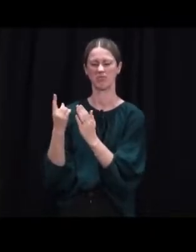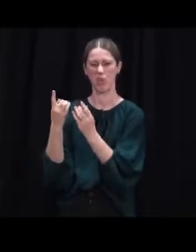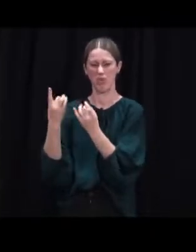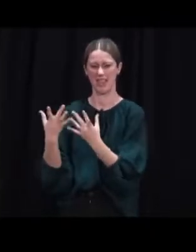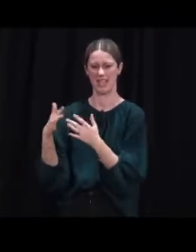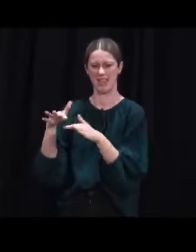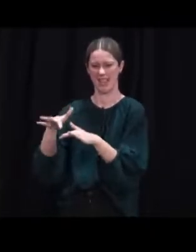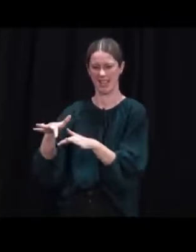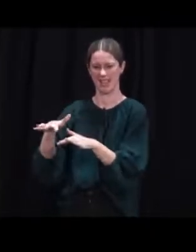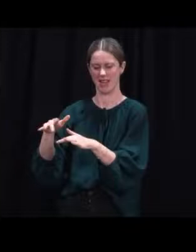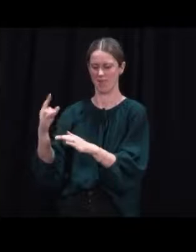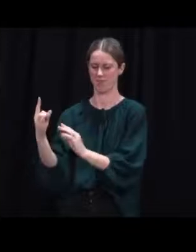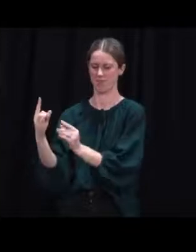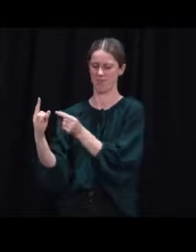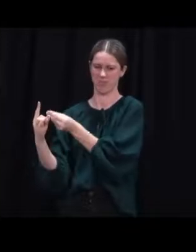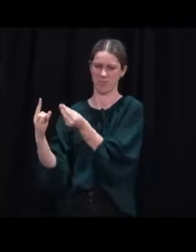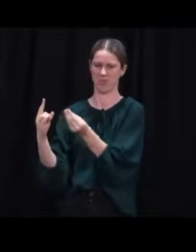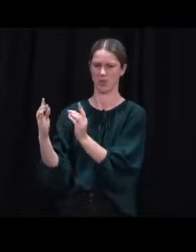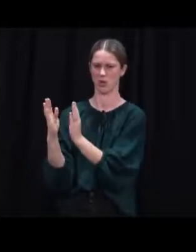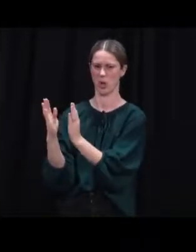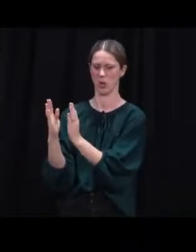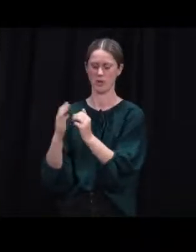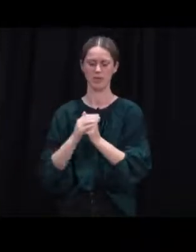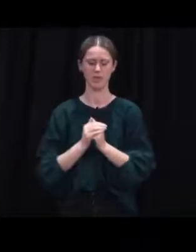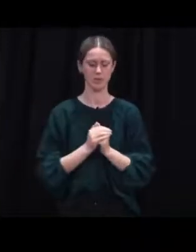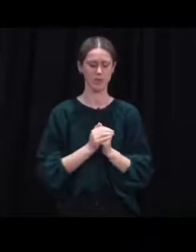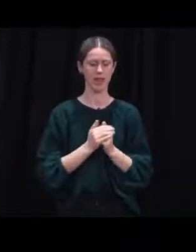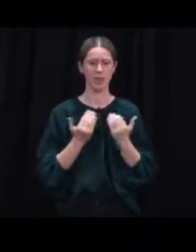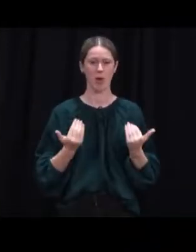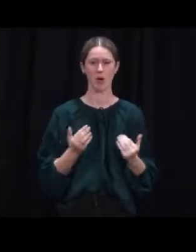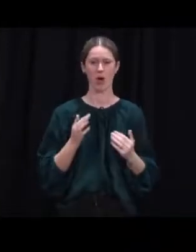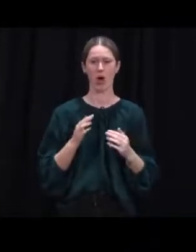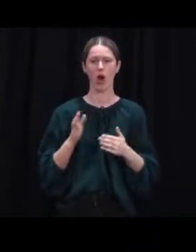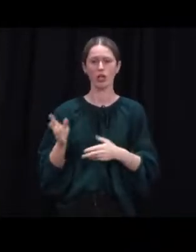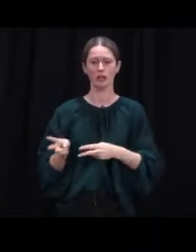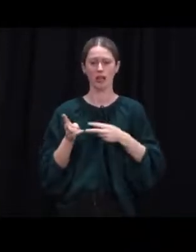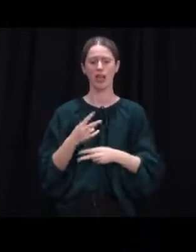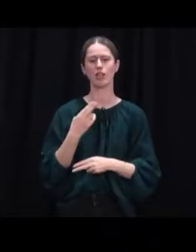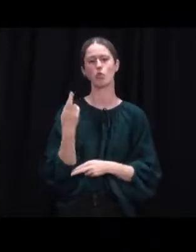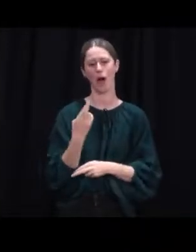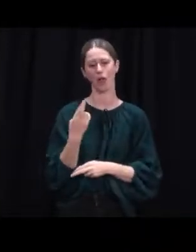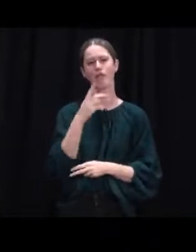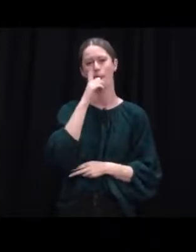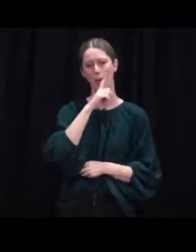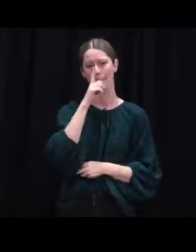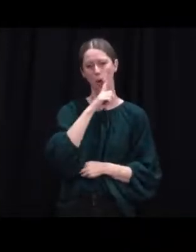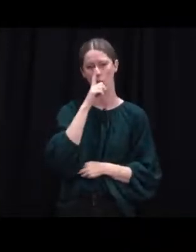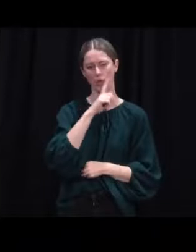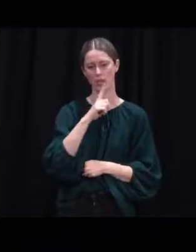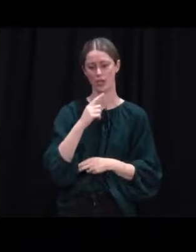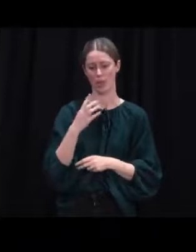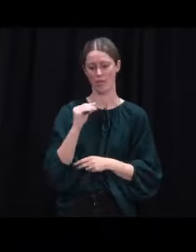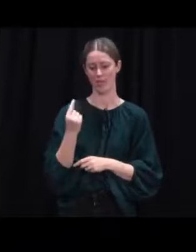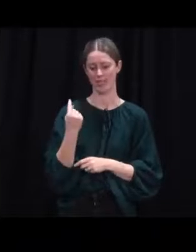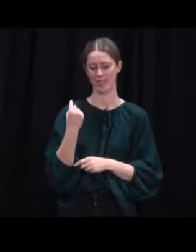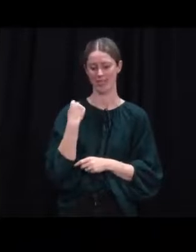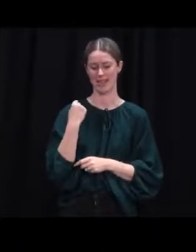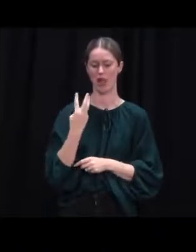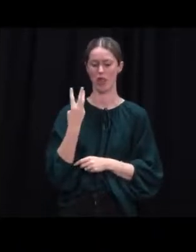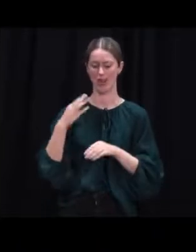Wellington. This is, again, another close contact of one of our existing cases. There are